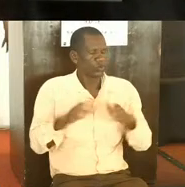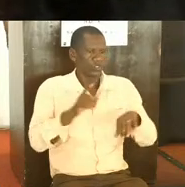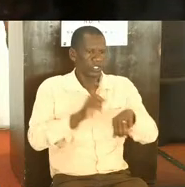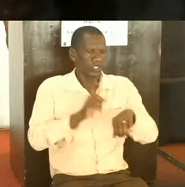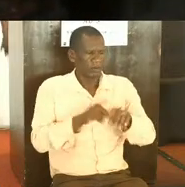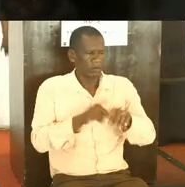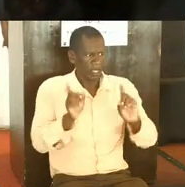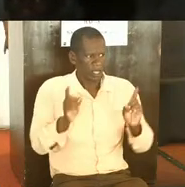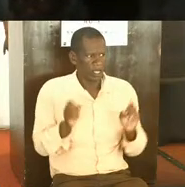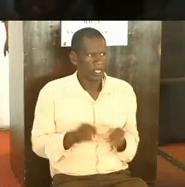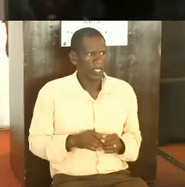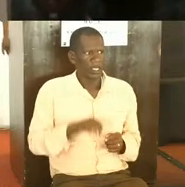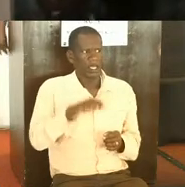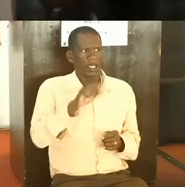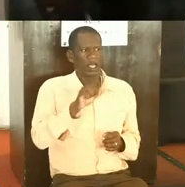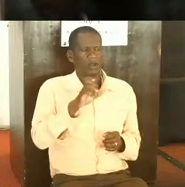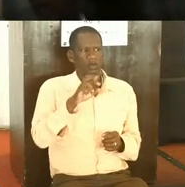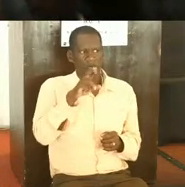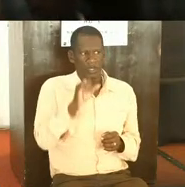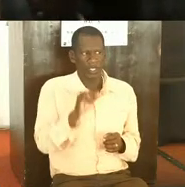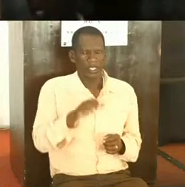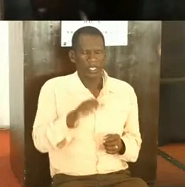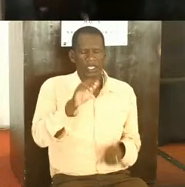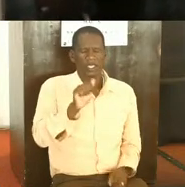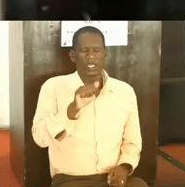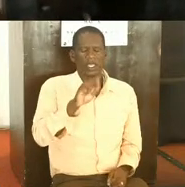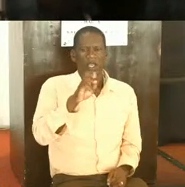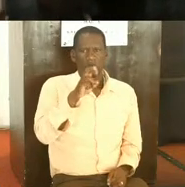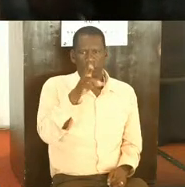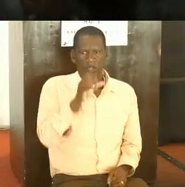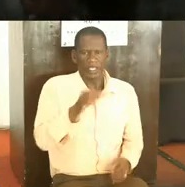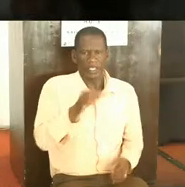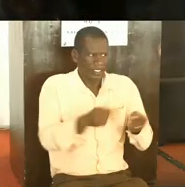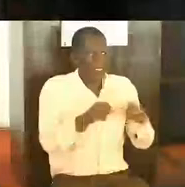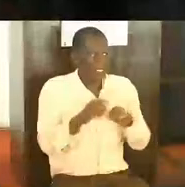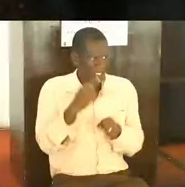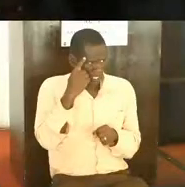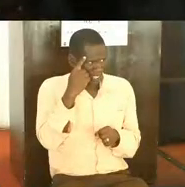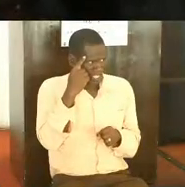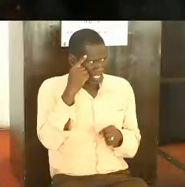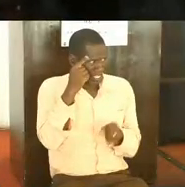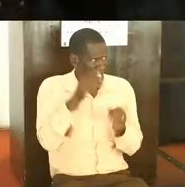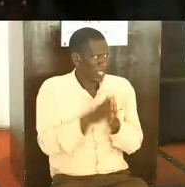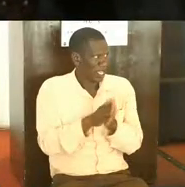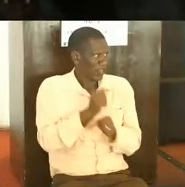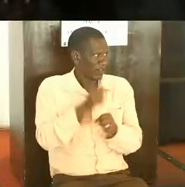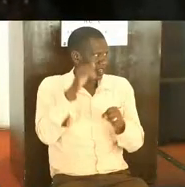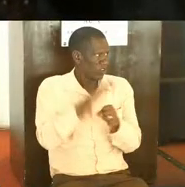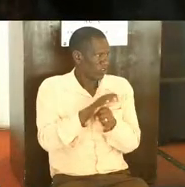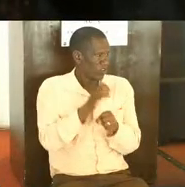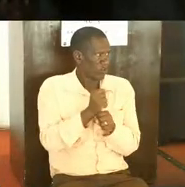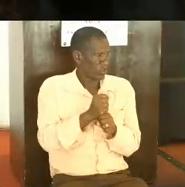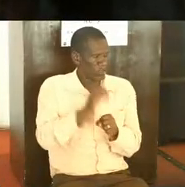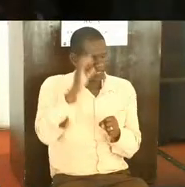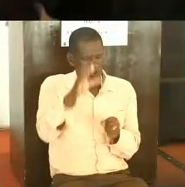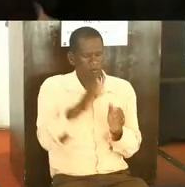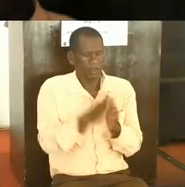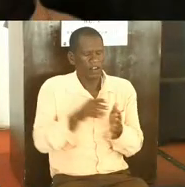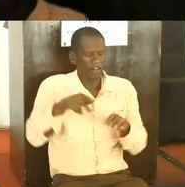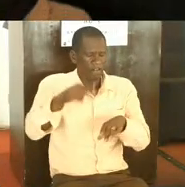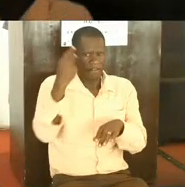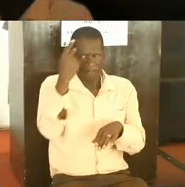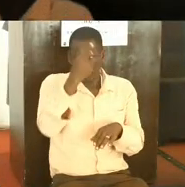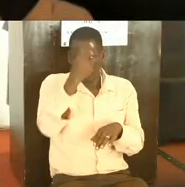time uh I worry is a strategic thinker and done a lot of work on the concepts and the